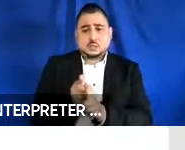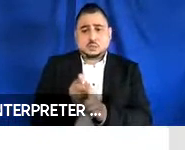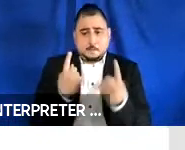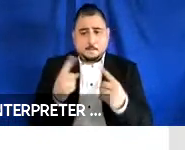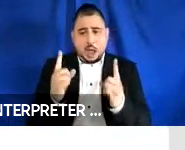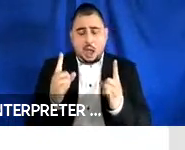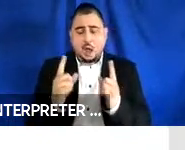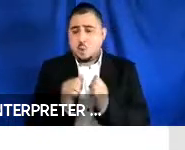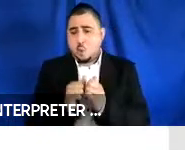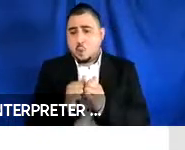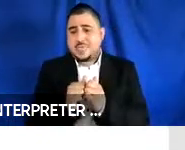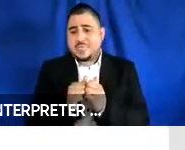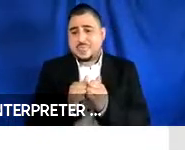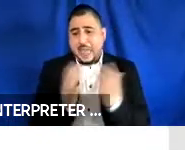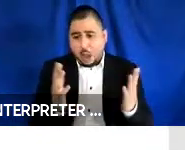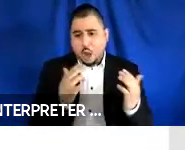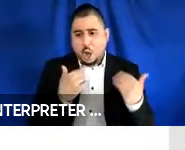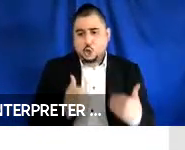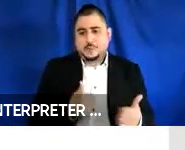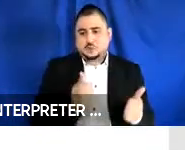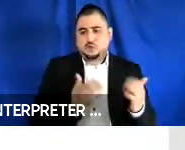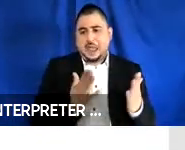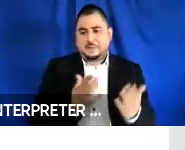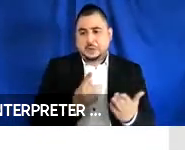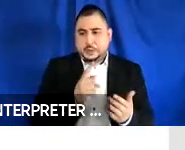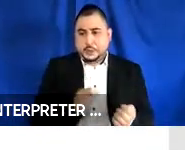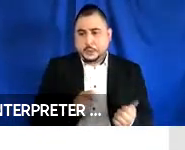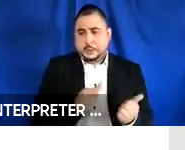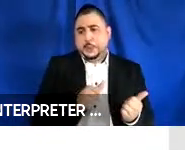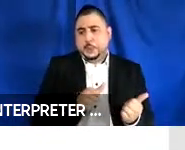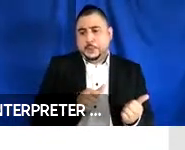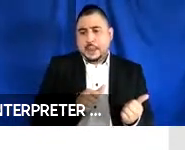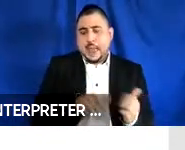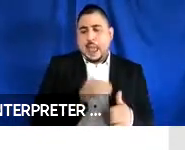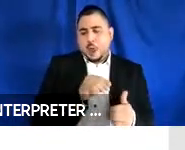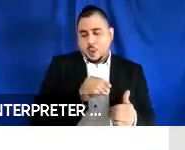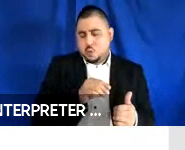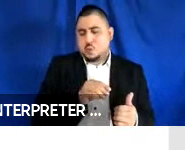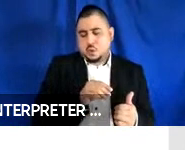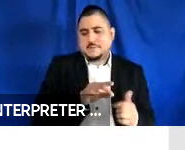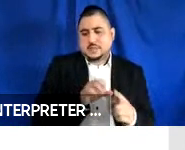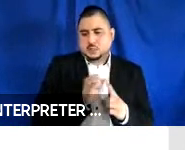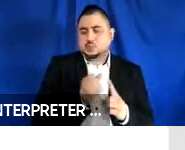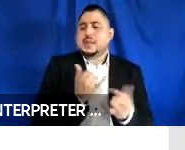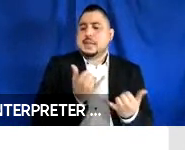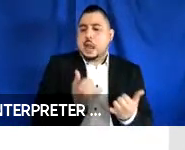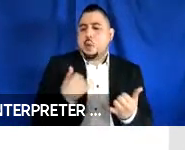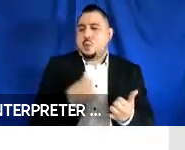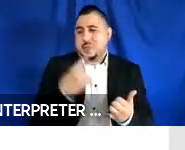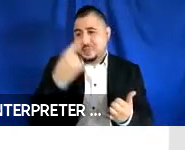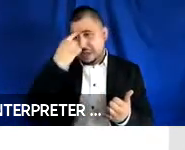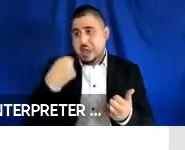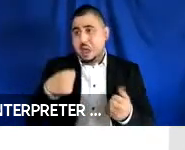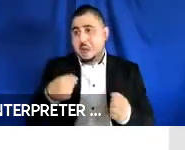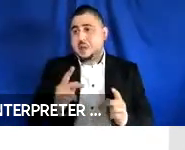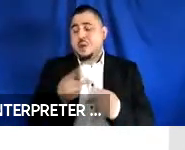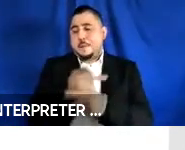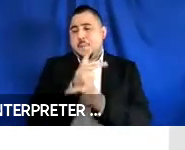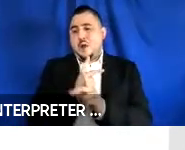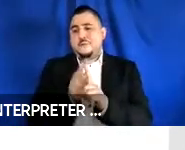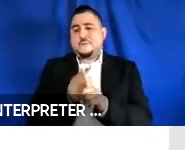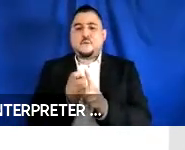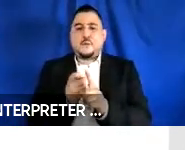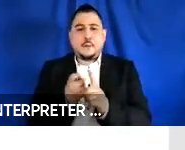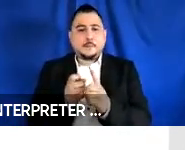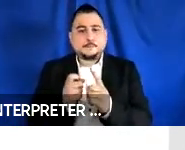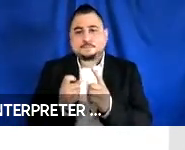without a human driver being in a vehicle. And we think that there are opportunities where we could borrow from existing